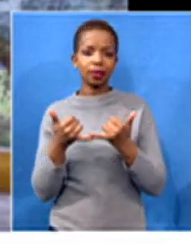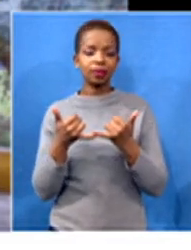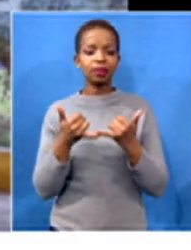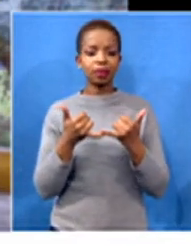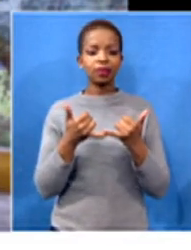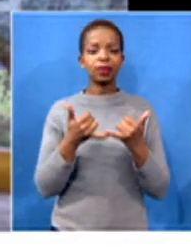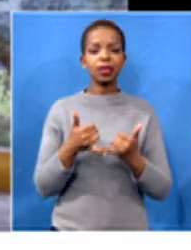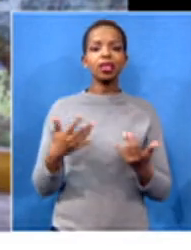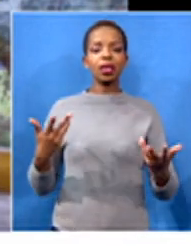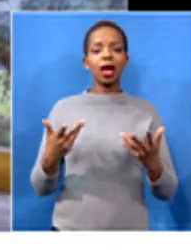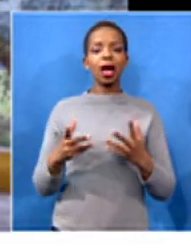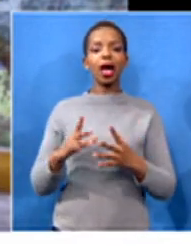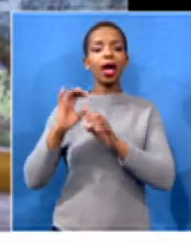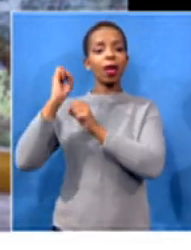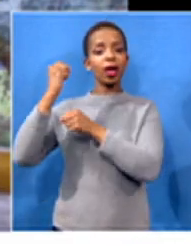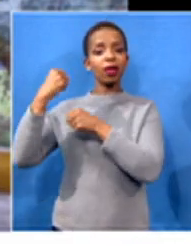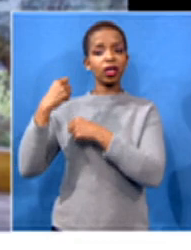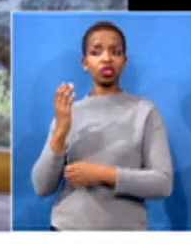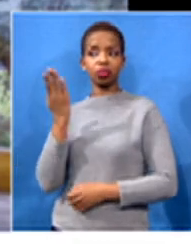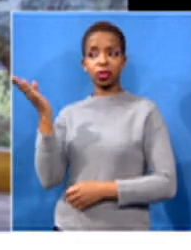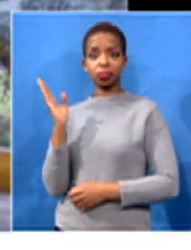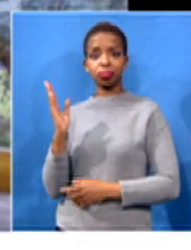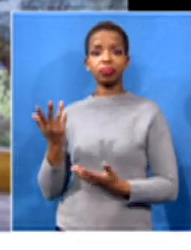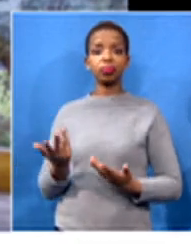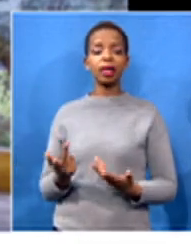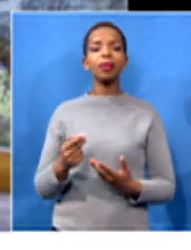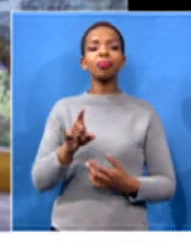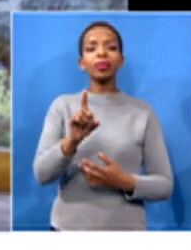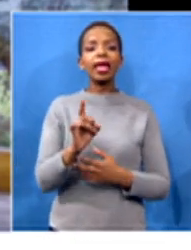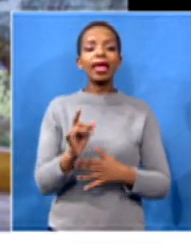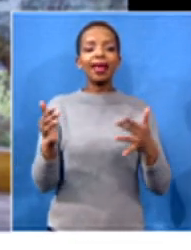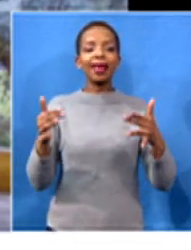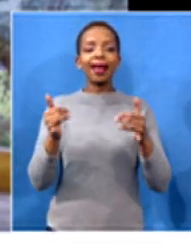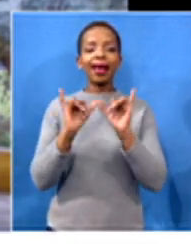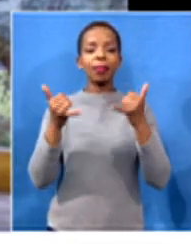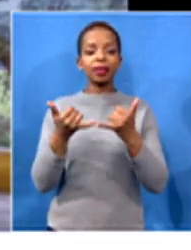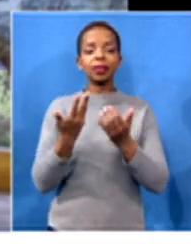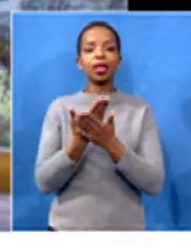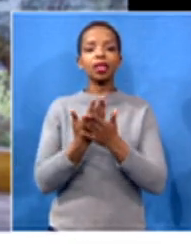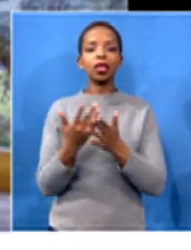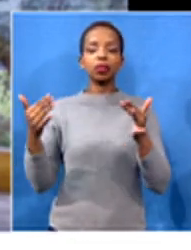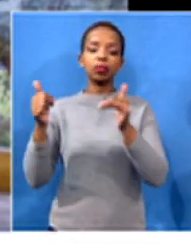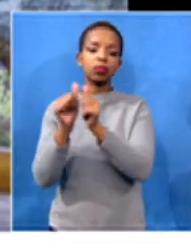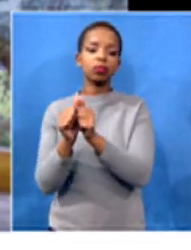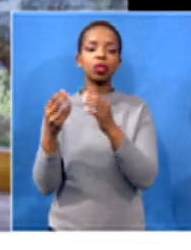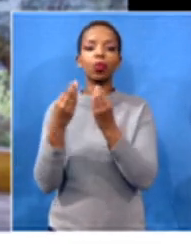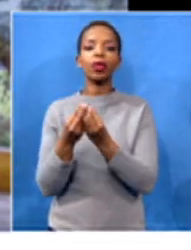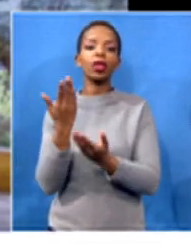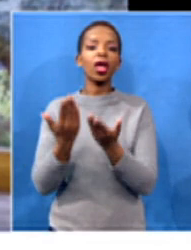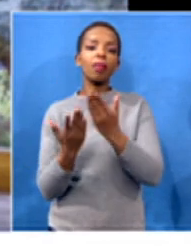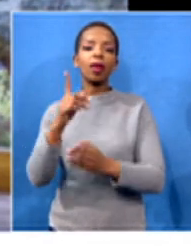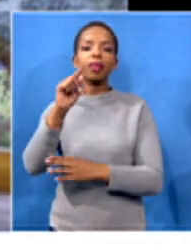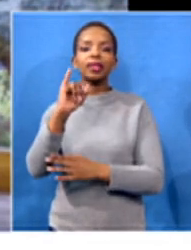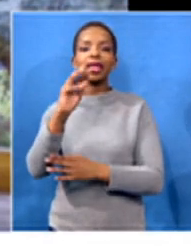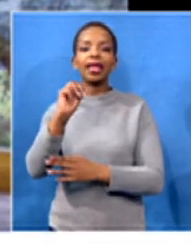auto manufacturers and all sorts of companies that partner with TVETs to develop curricula,